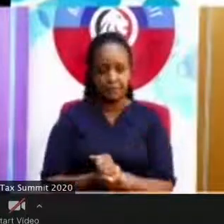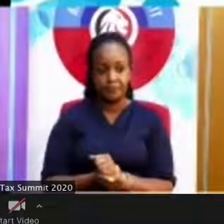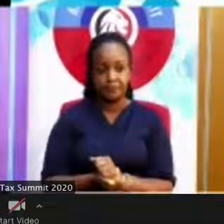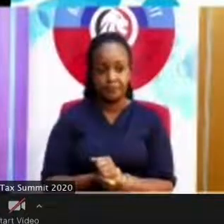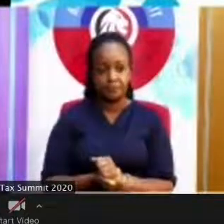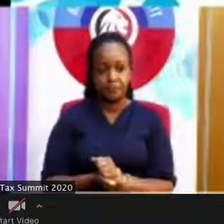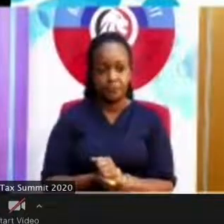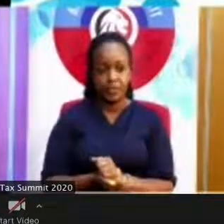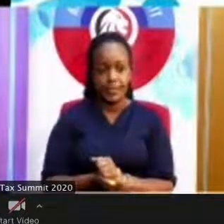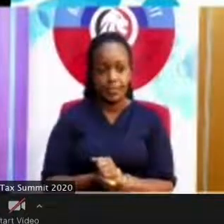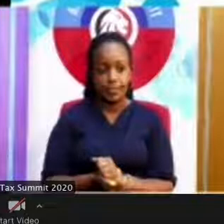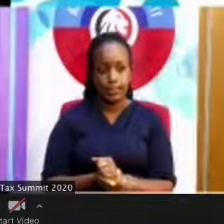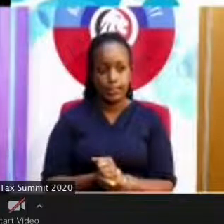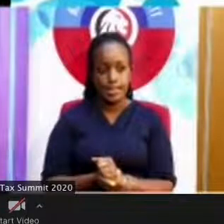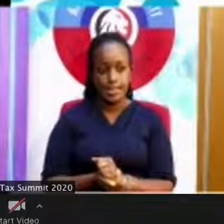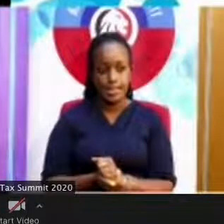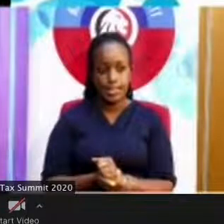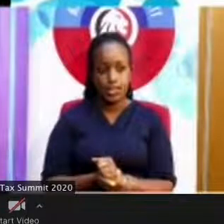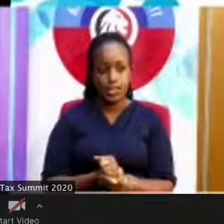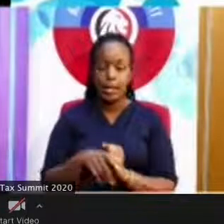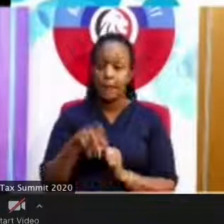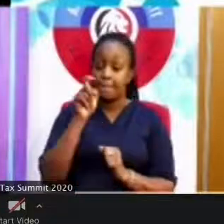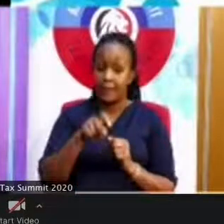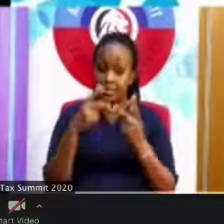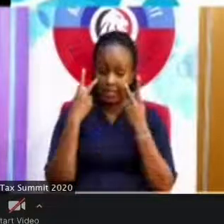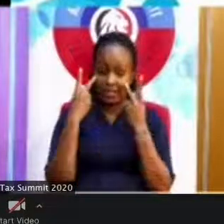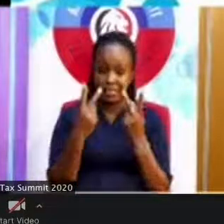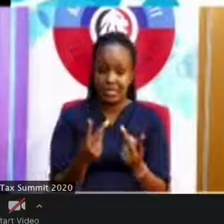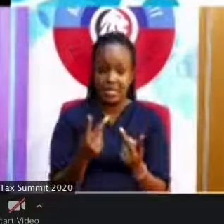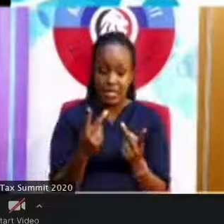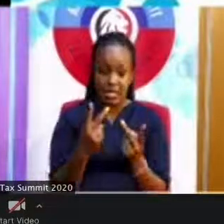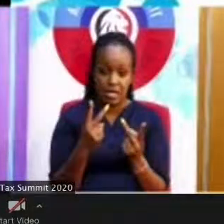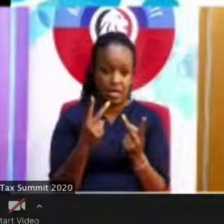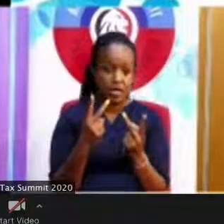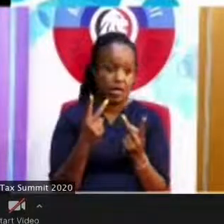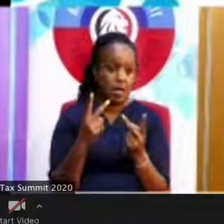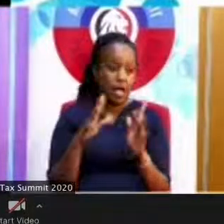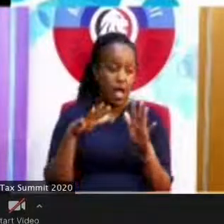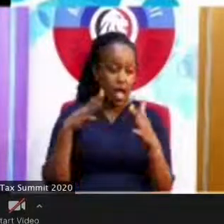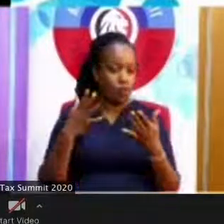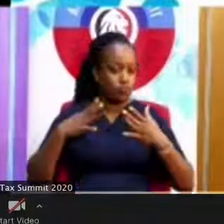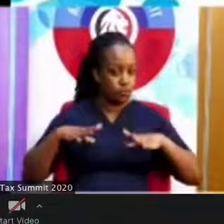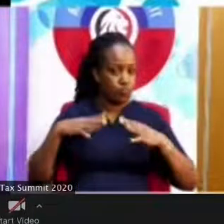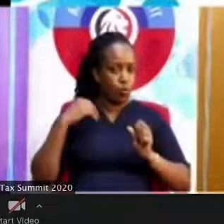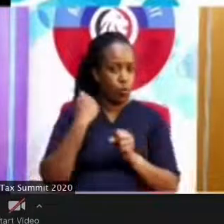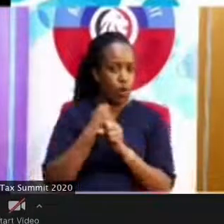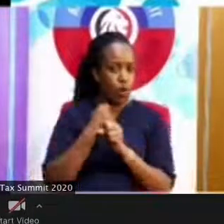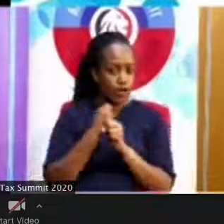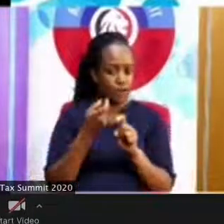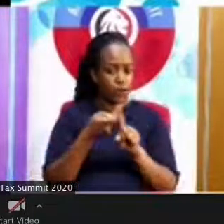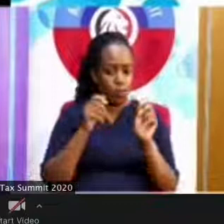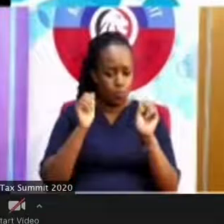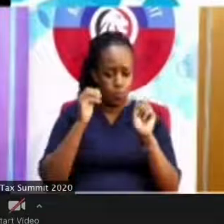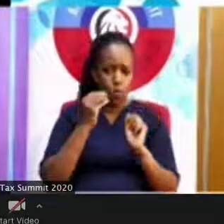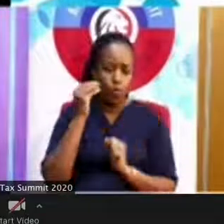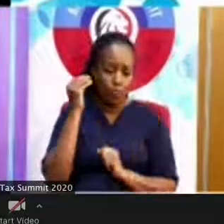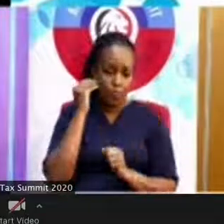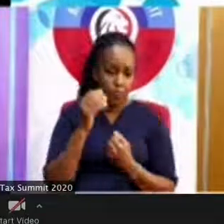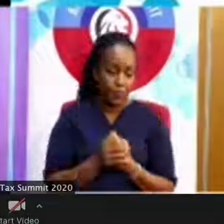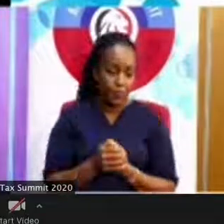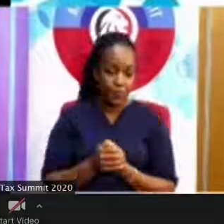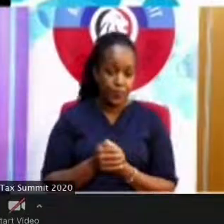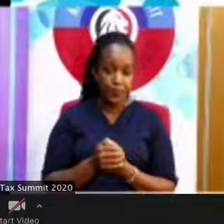We must then see how people could work from home. We must put